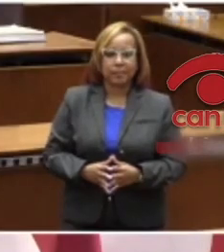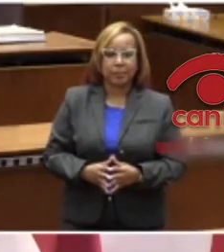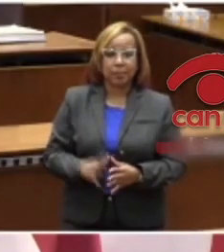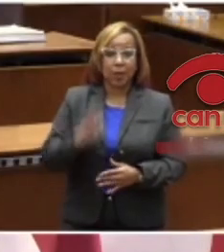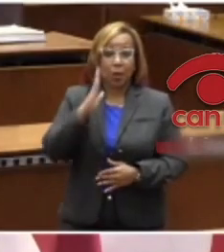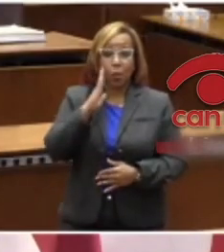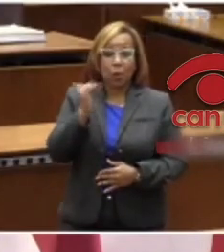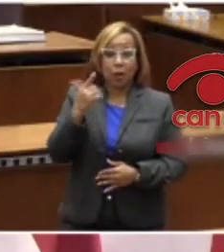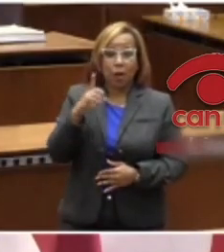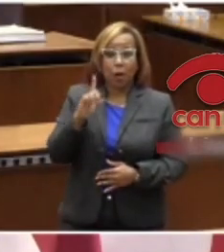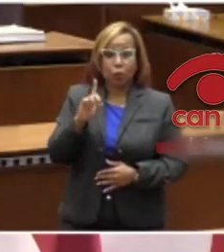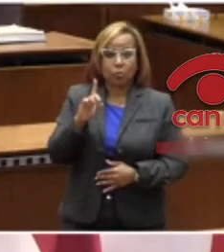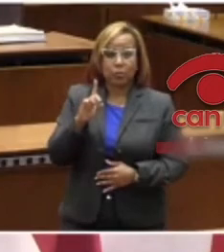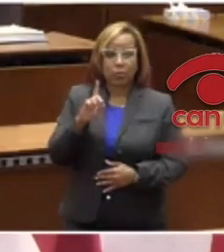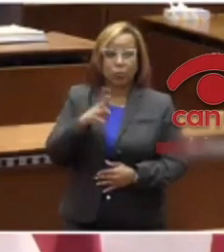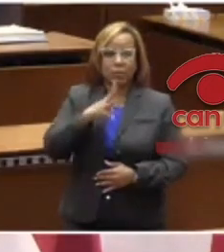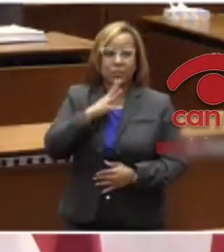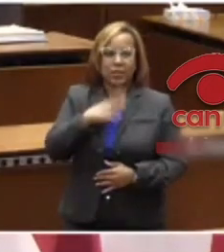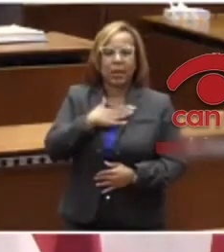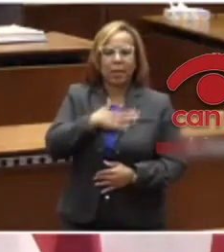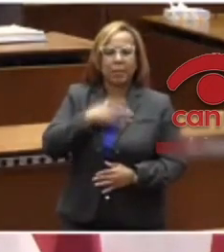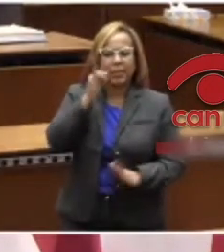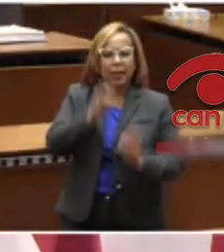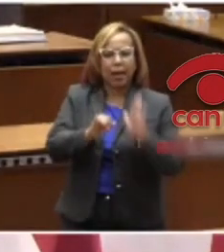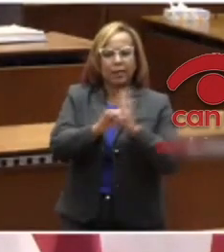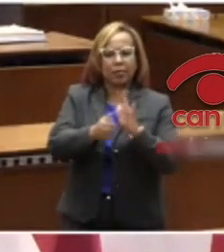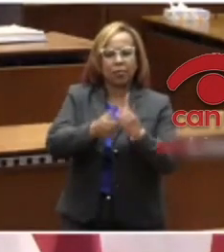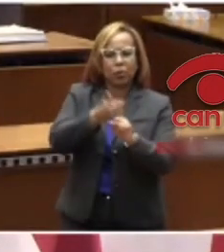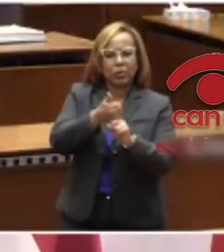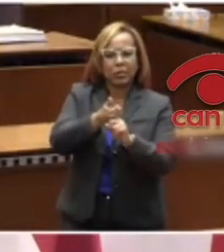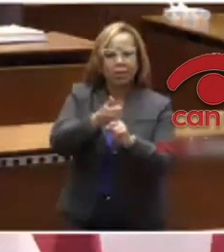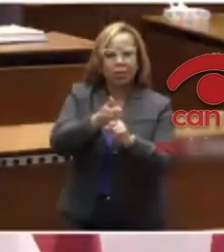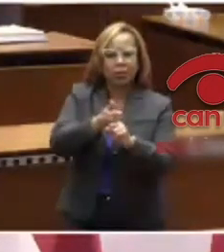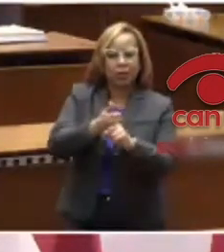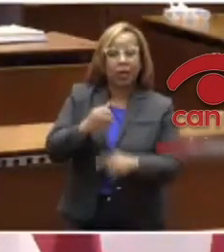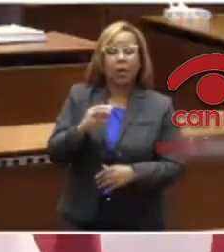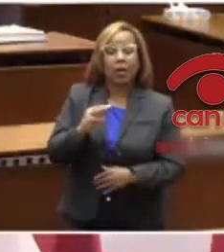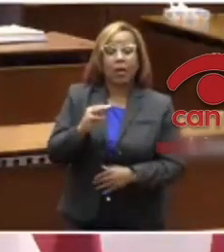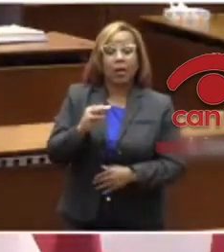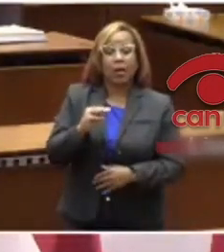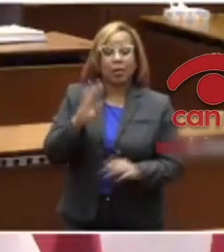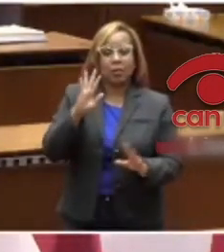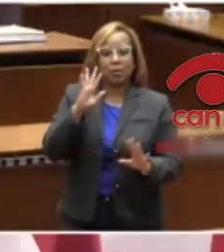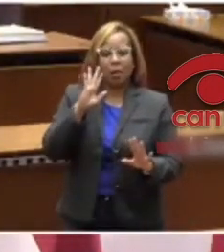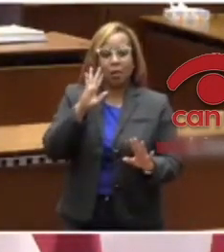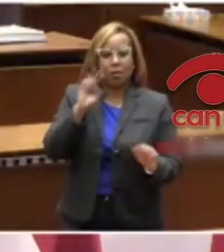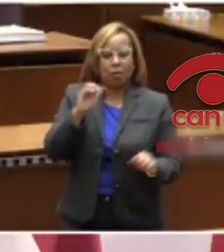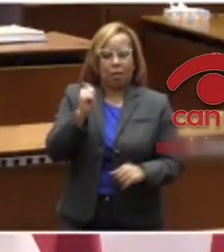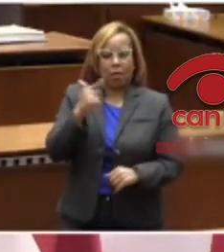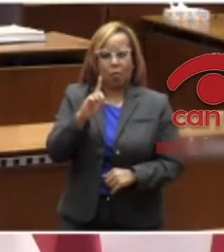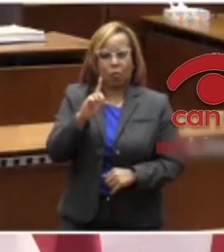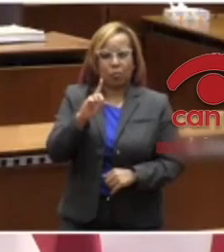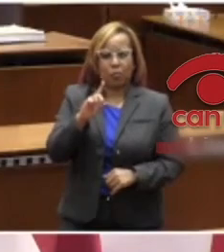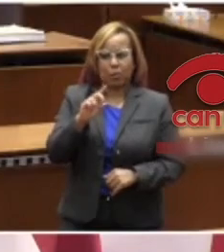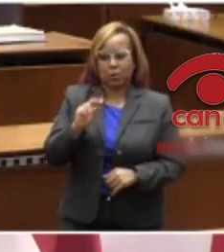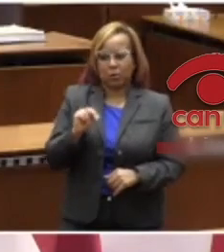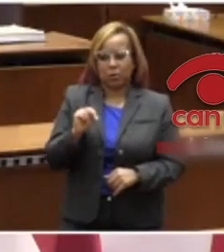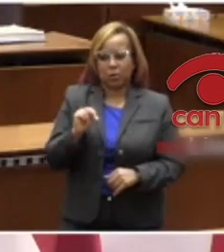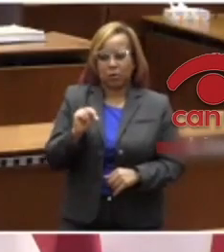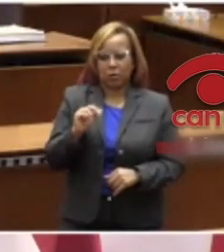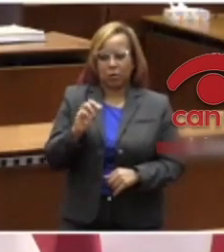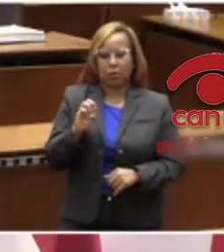Well, the alderman who is speaking, please identify yourself. Madam President, Alderman Irvin. Alderman Irvin.